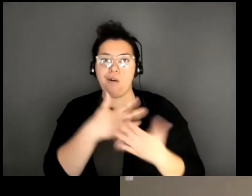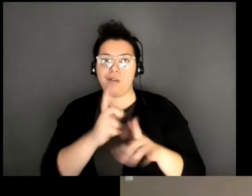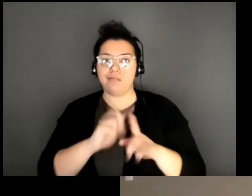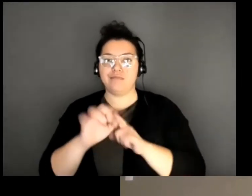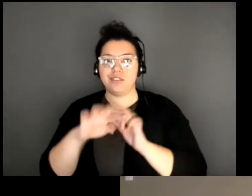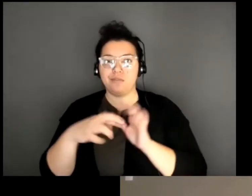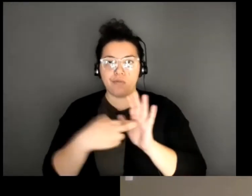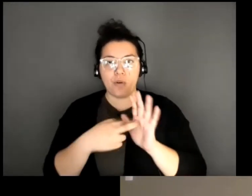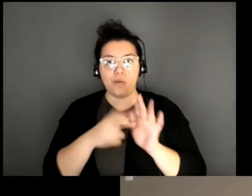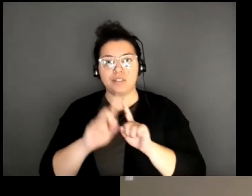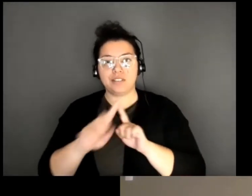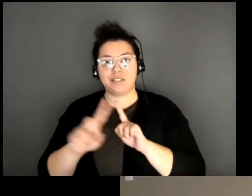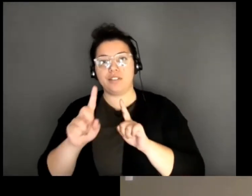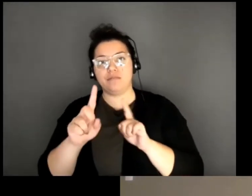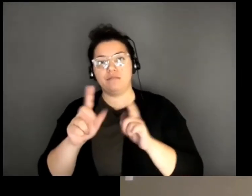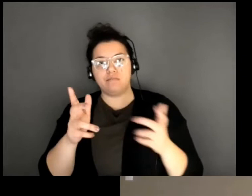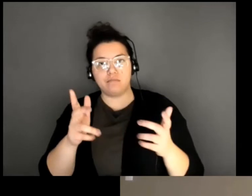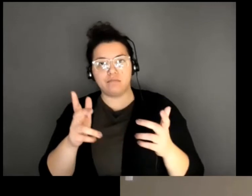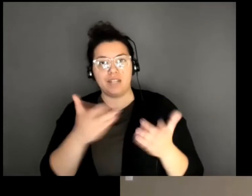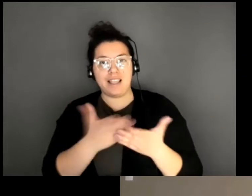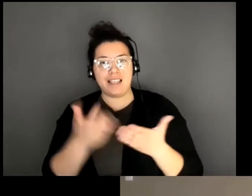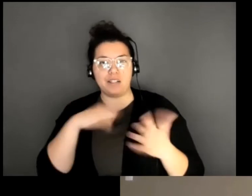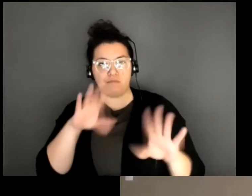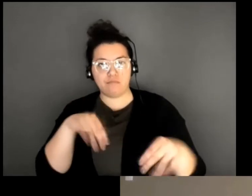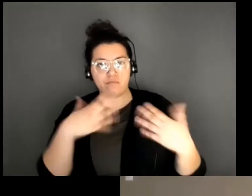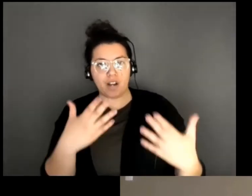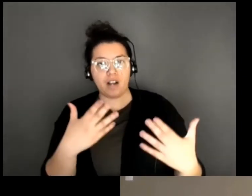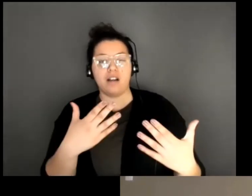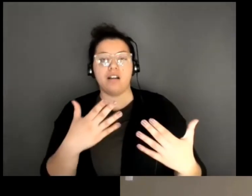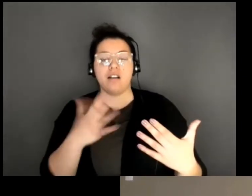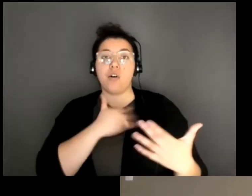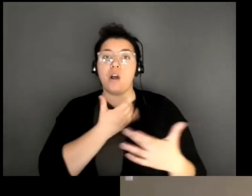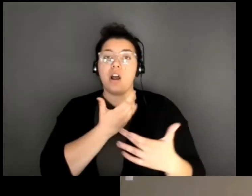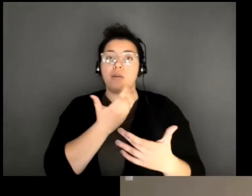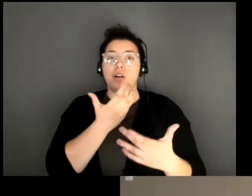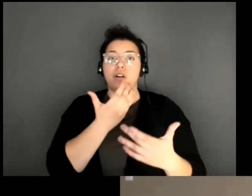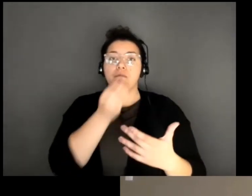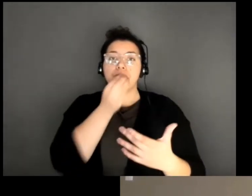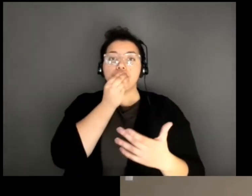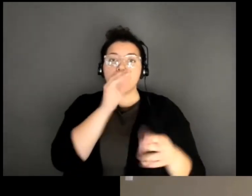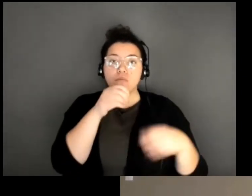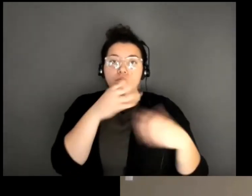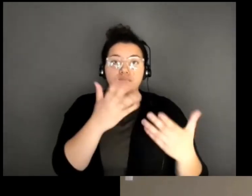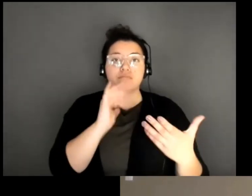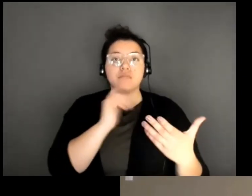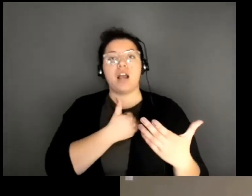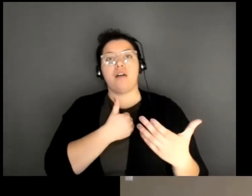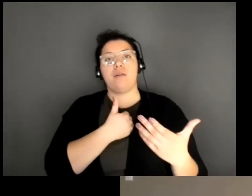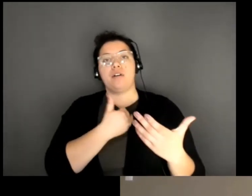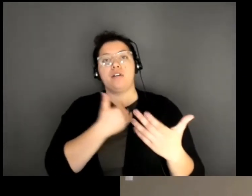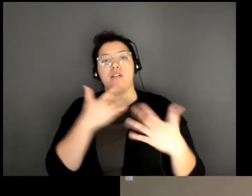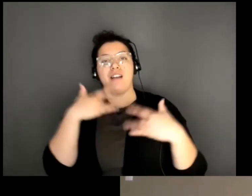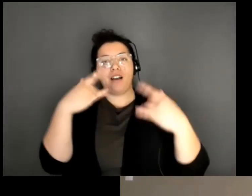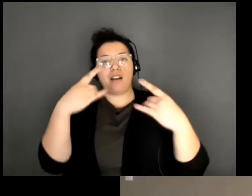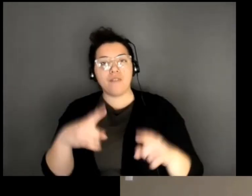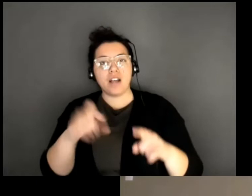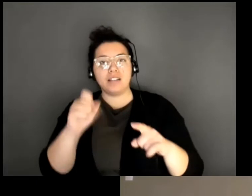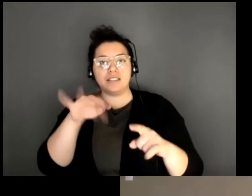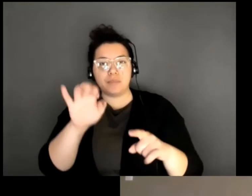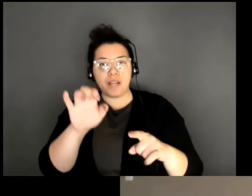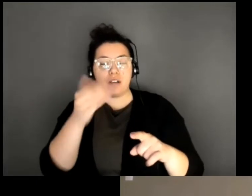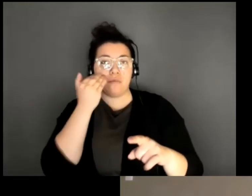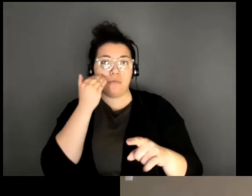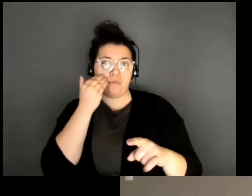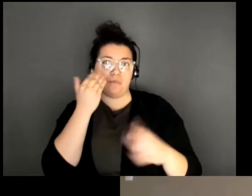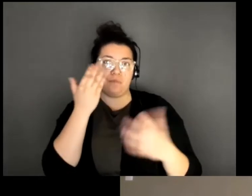of changes in the way that we prepare our foods and the way that we set up our event spaces. Buffets look very different